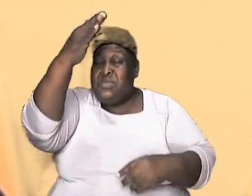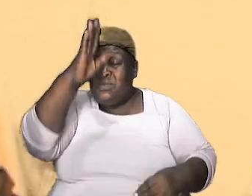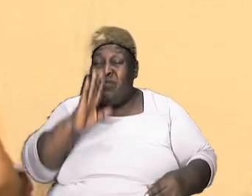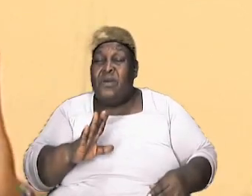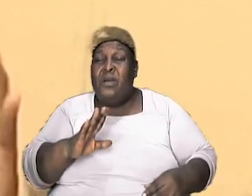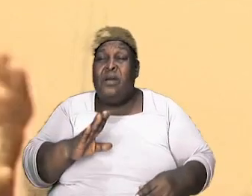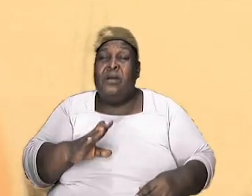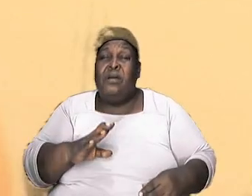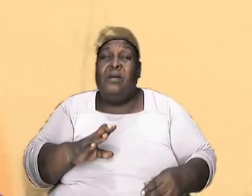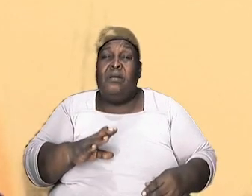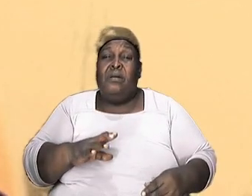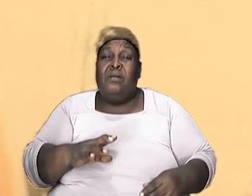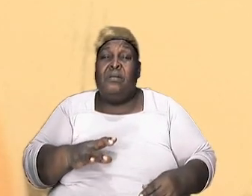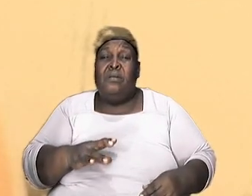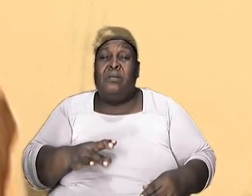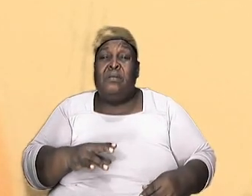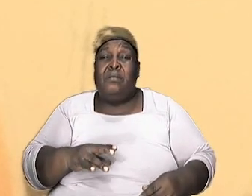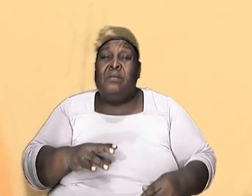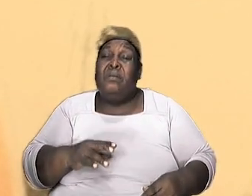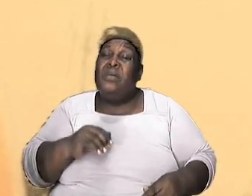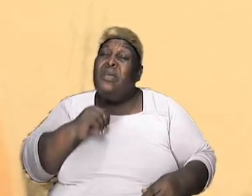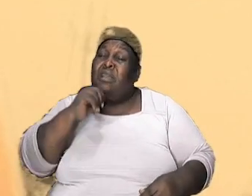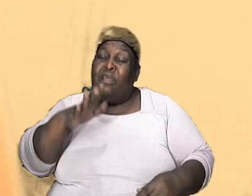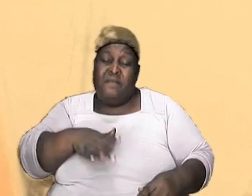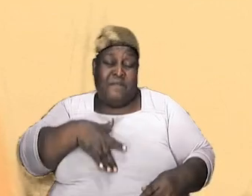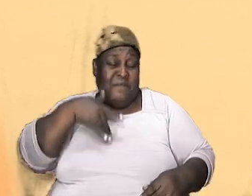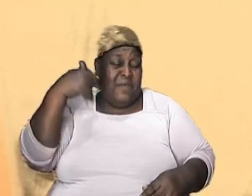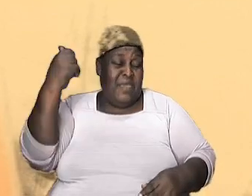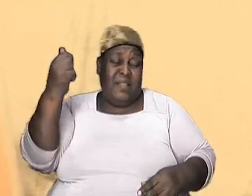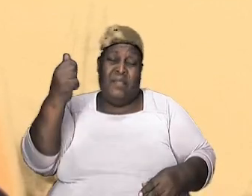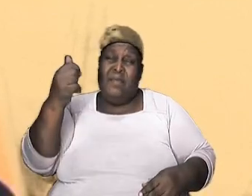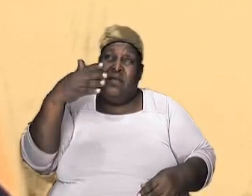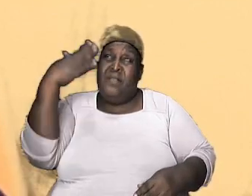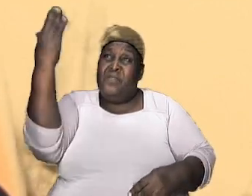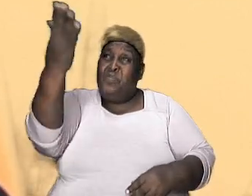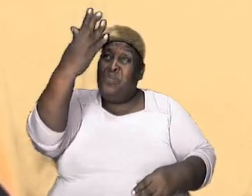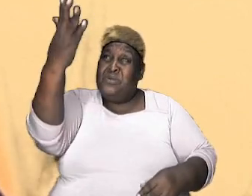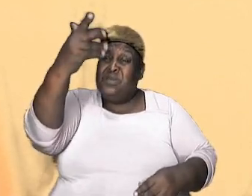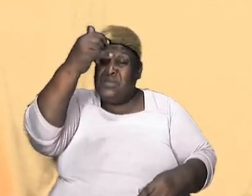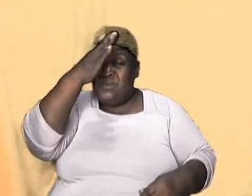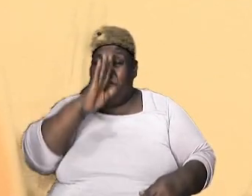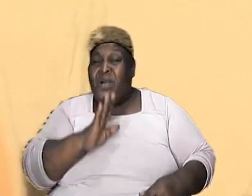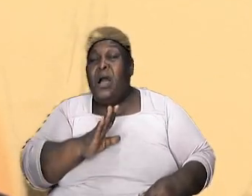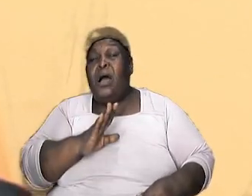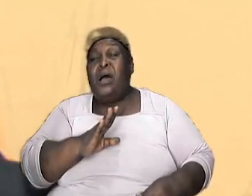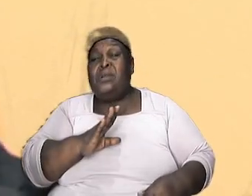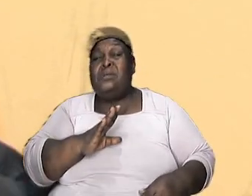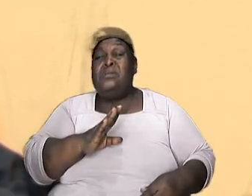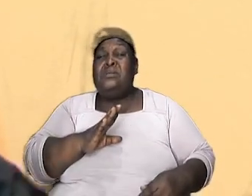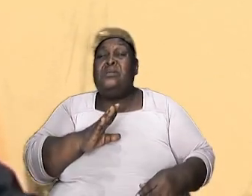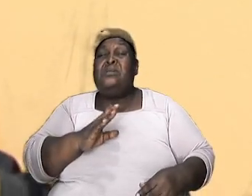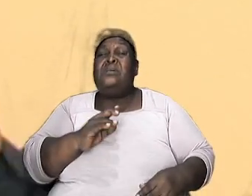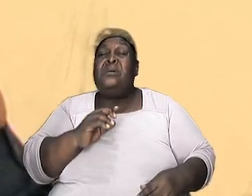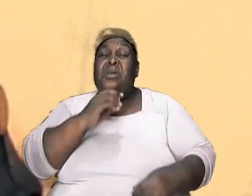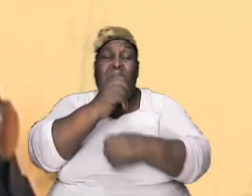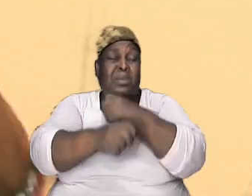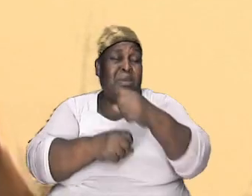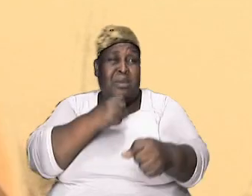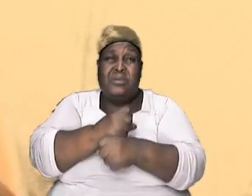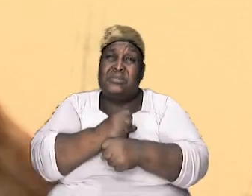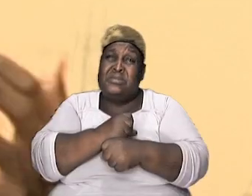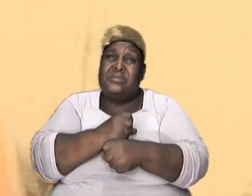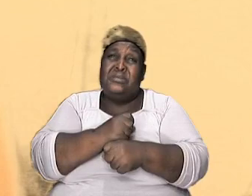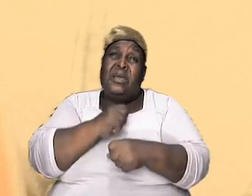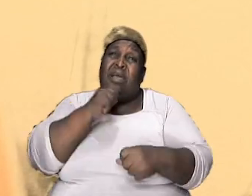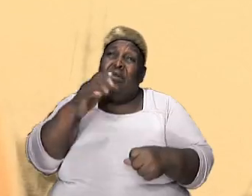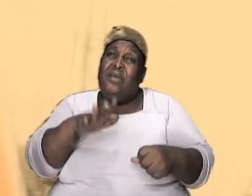years, they have not felt the power of God. For years, they have not felt that longing and that sweet thing that